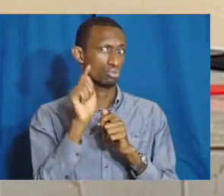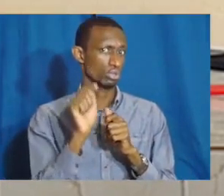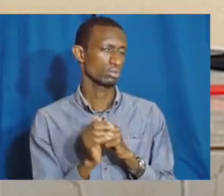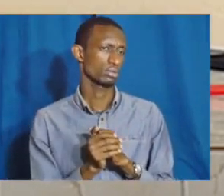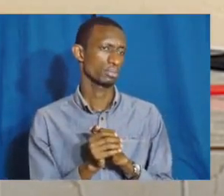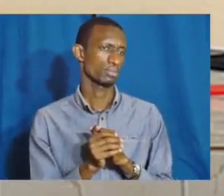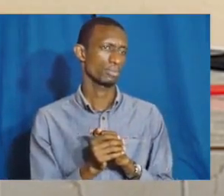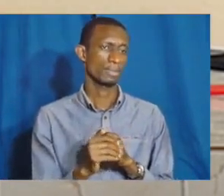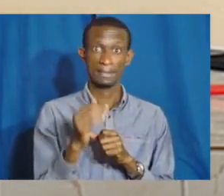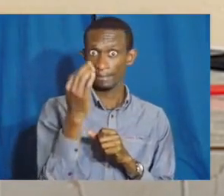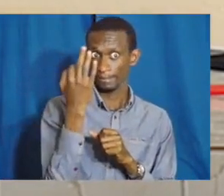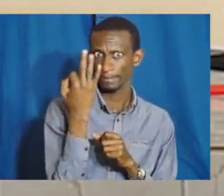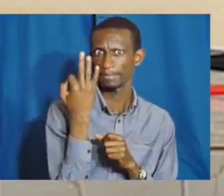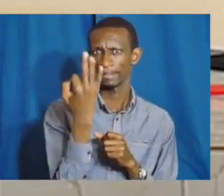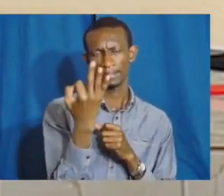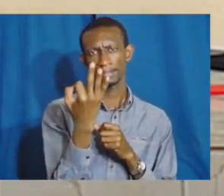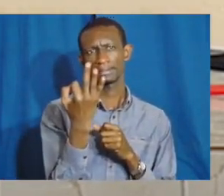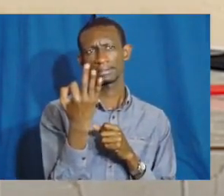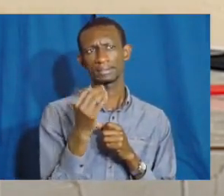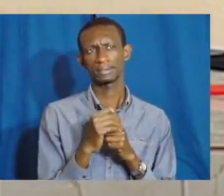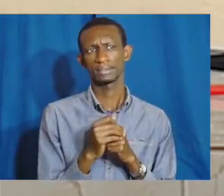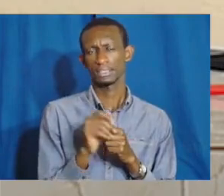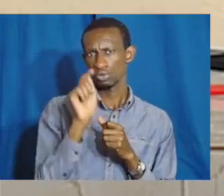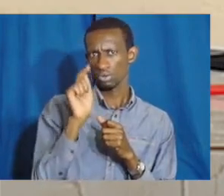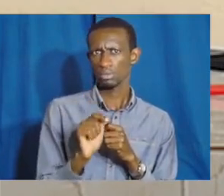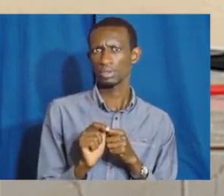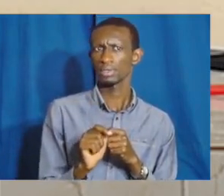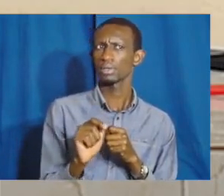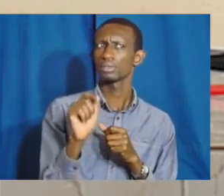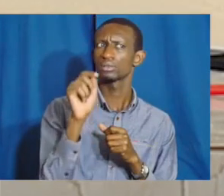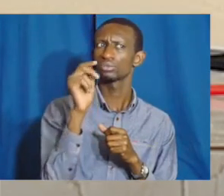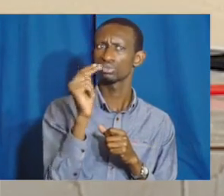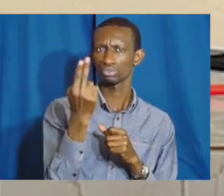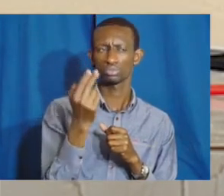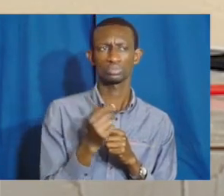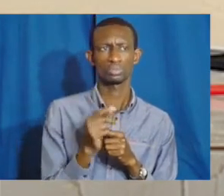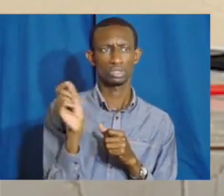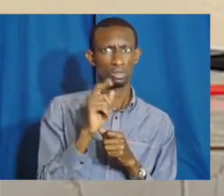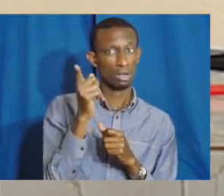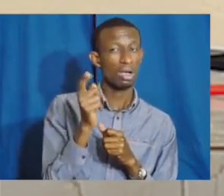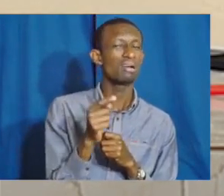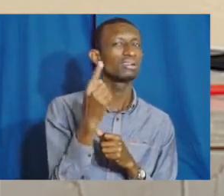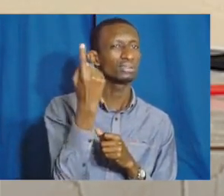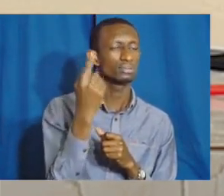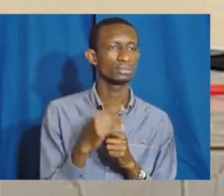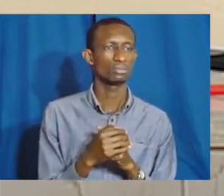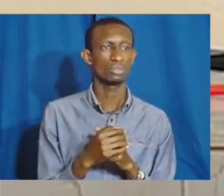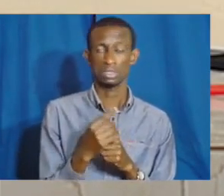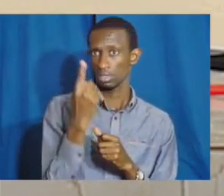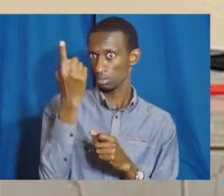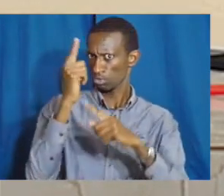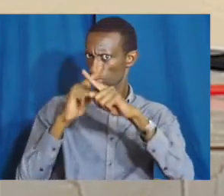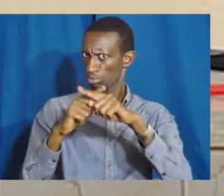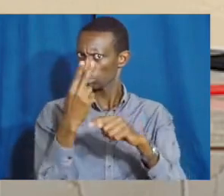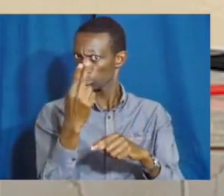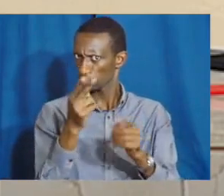3 divided by 2, I put here 1. 1 times 2, it